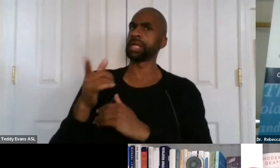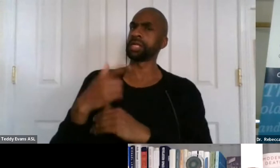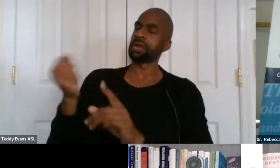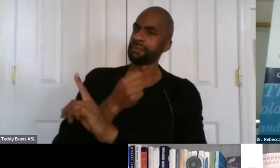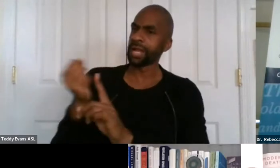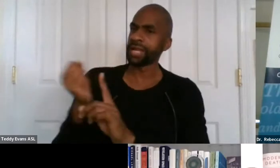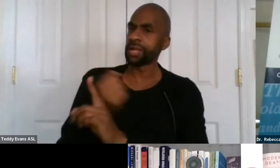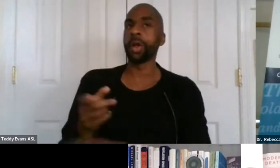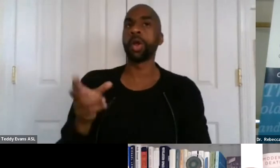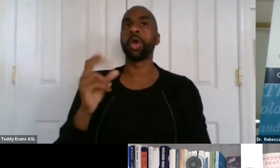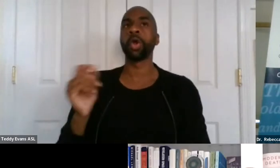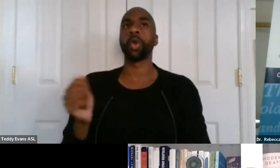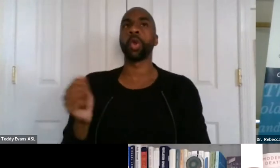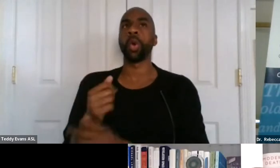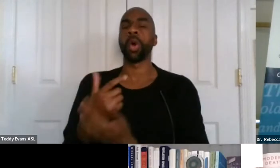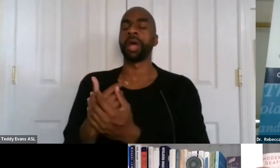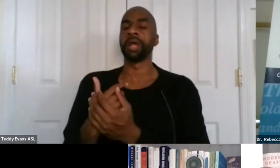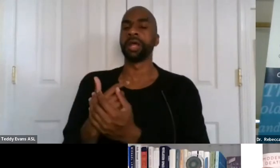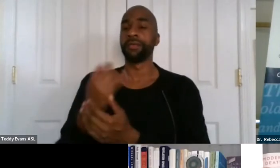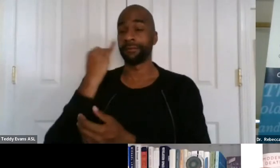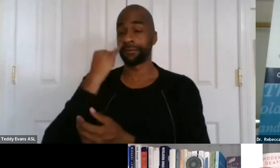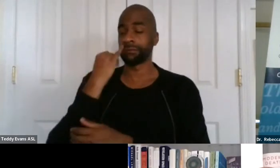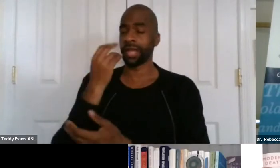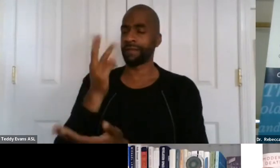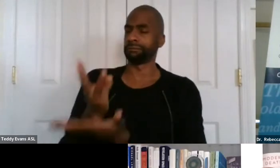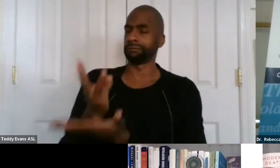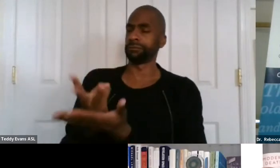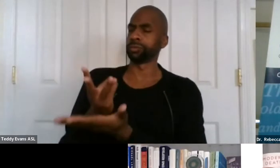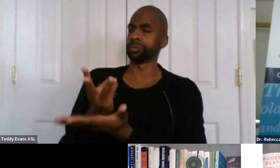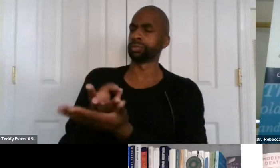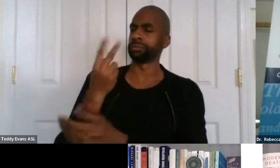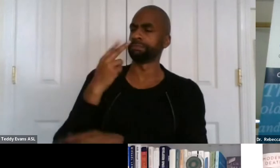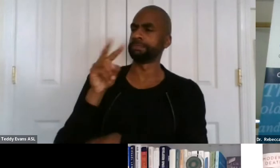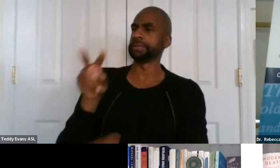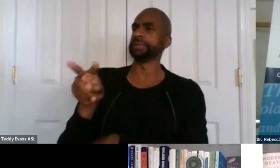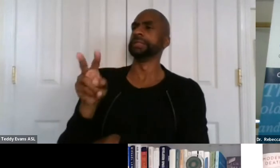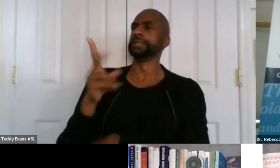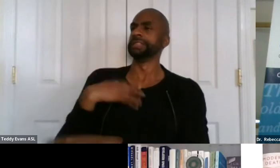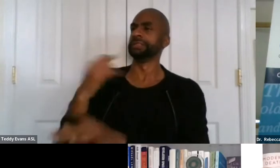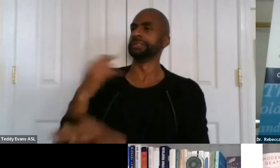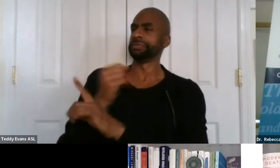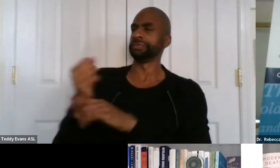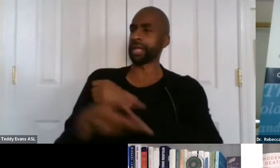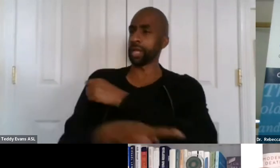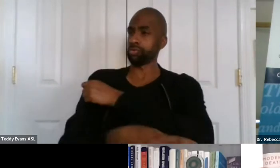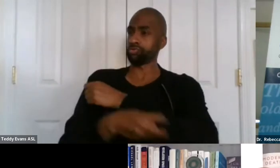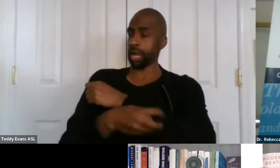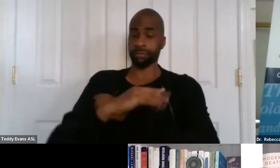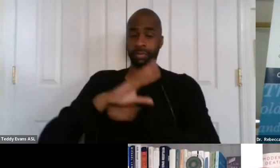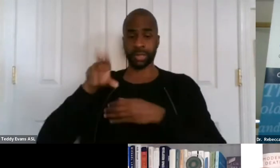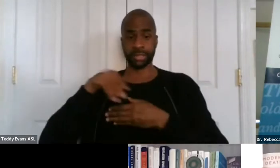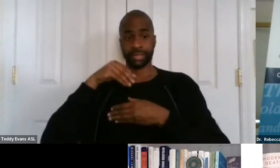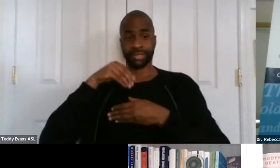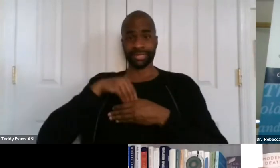were witness to violent crimes when you were growing up, all of those factors can leave this imprint inside you, inside your bodies, inside